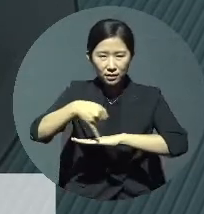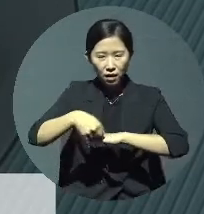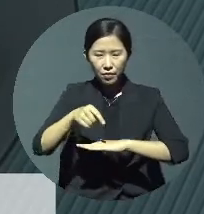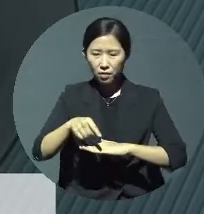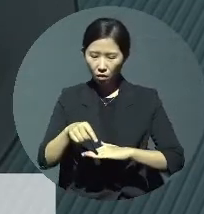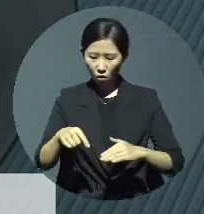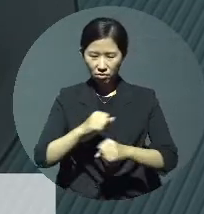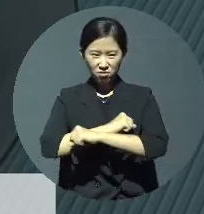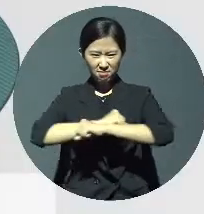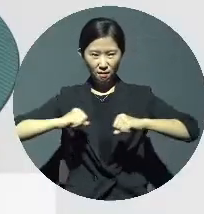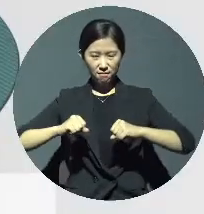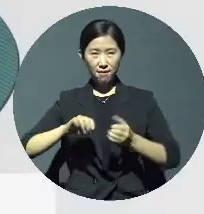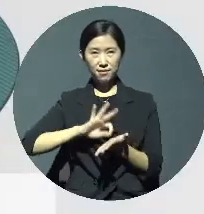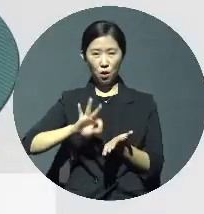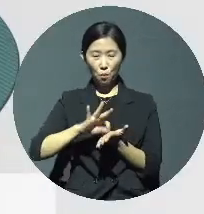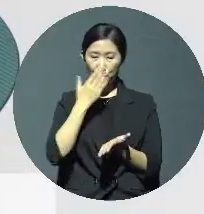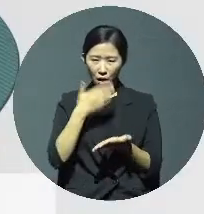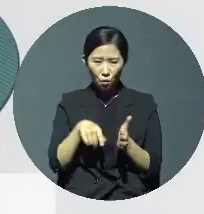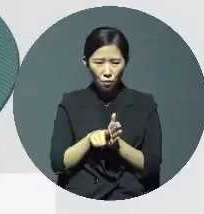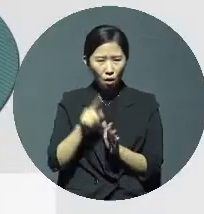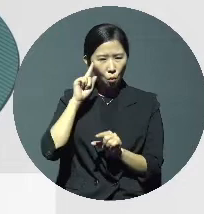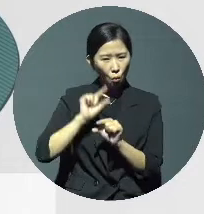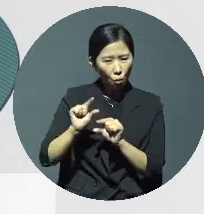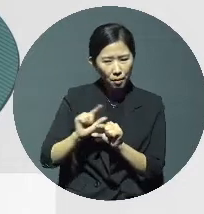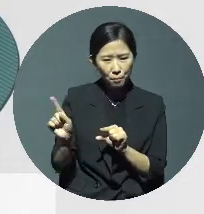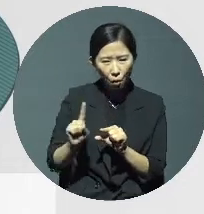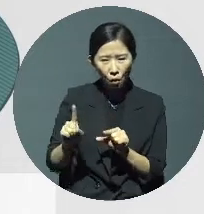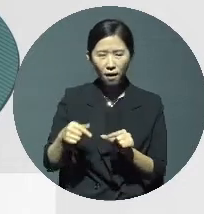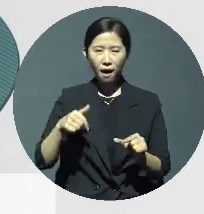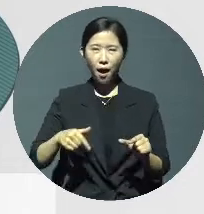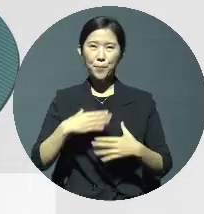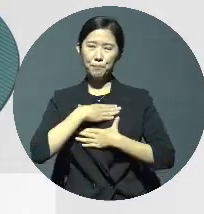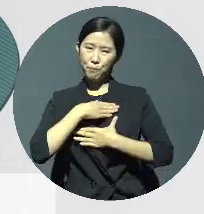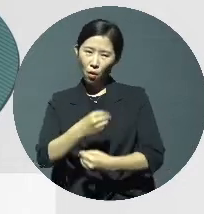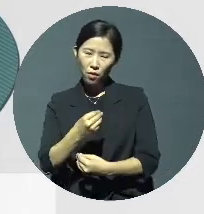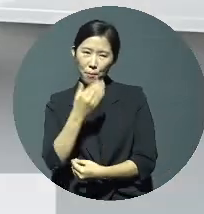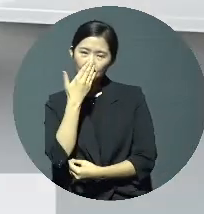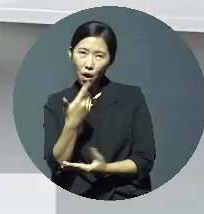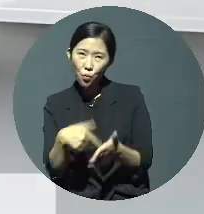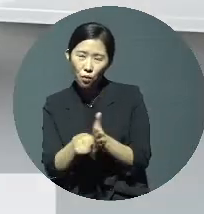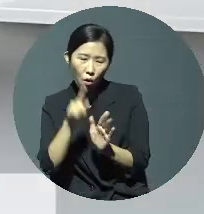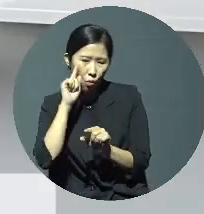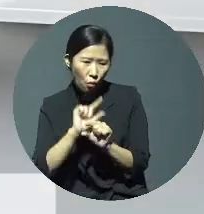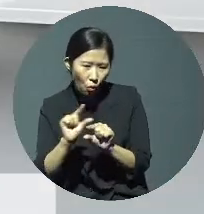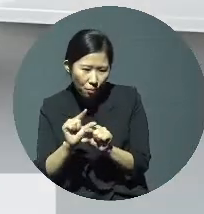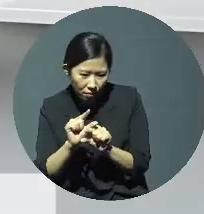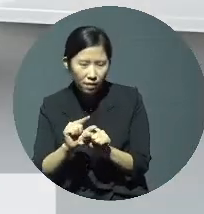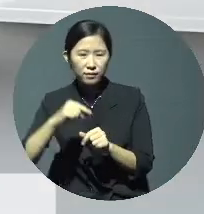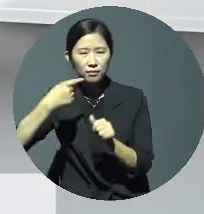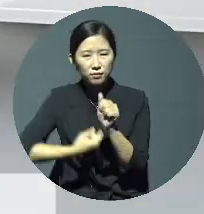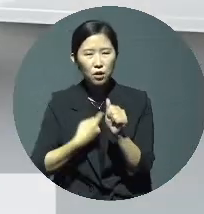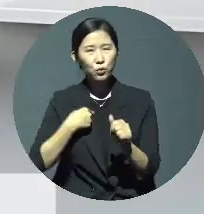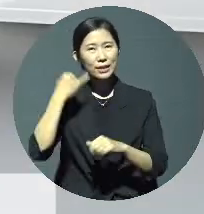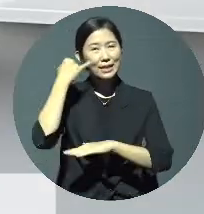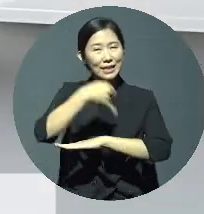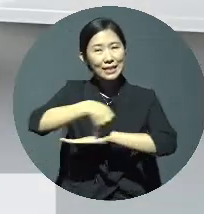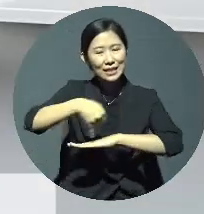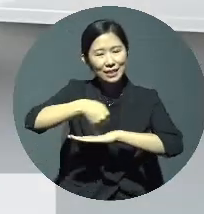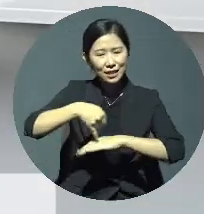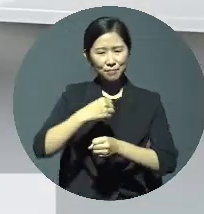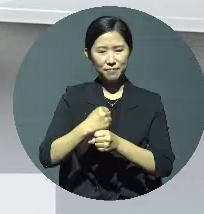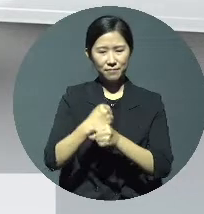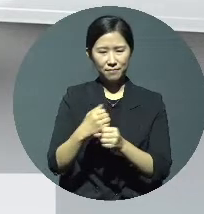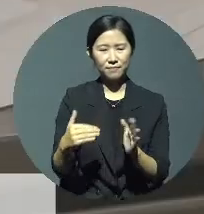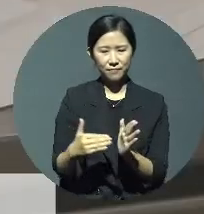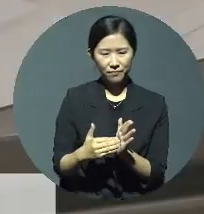facility. But the beauty of this was that we really specified something where you could have something with four seats in the